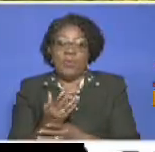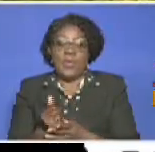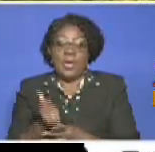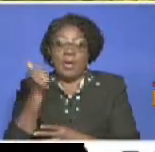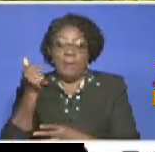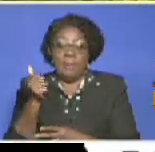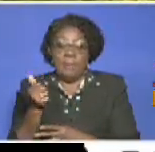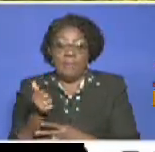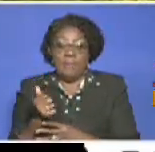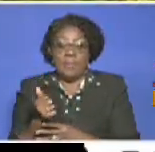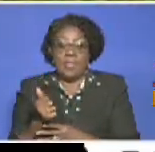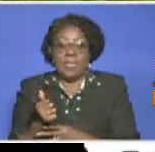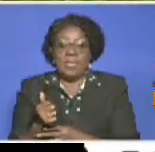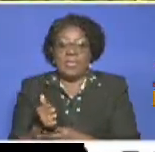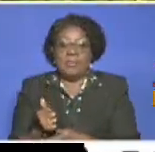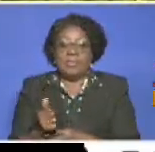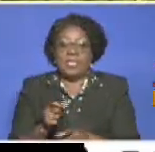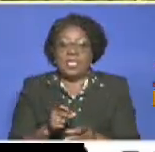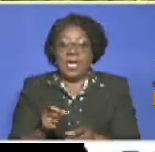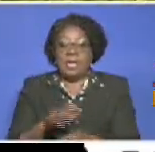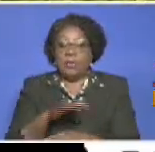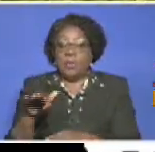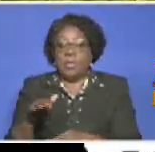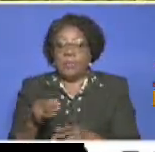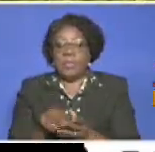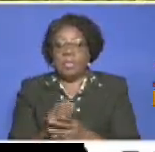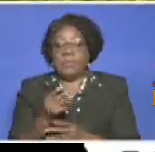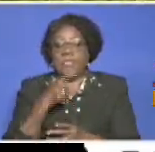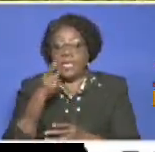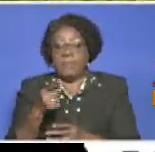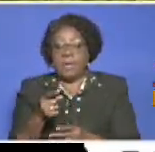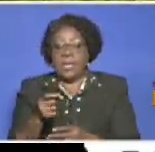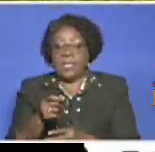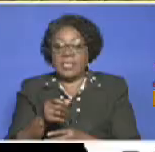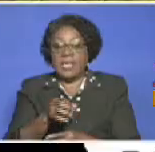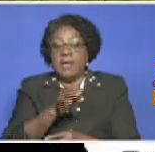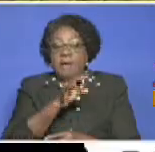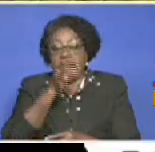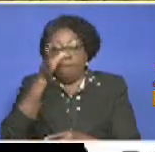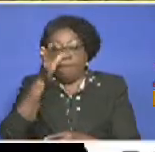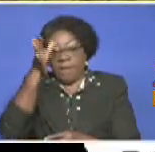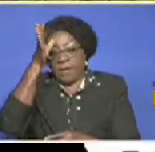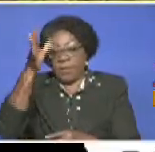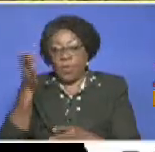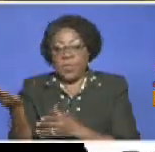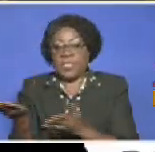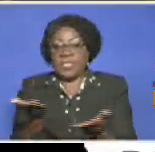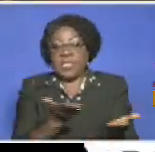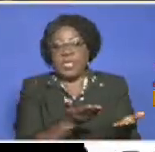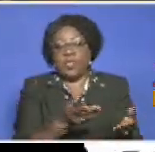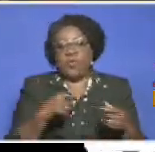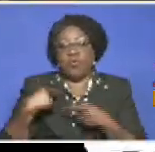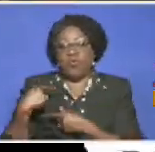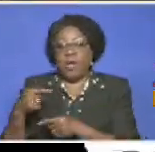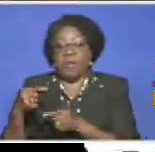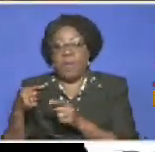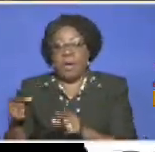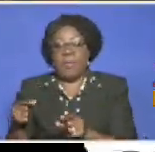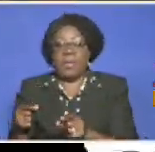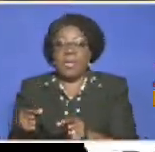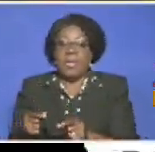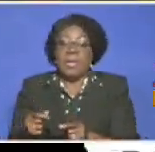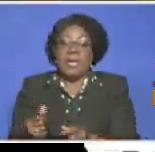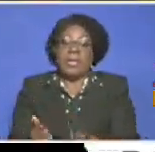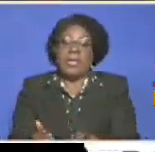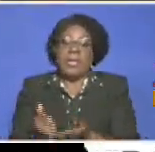I was a wayward child growing up, and I was sent to my father, who was transferred to Grand Bahama Senior Police Officer. It sort of straightened me up.